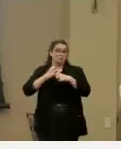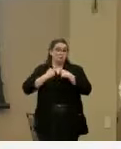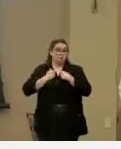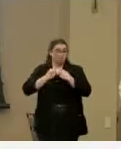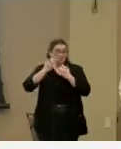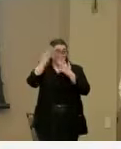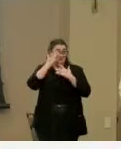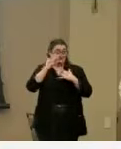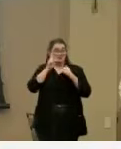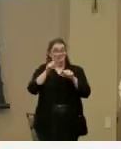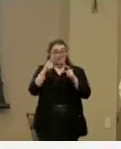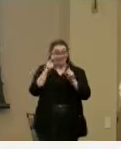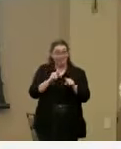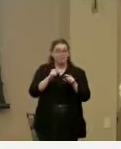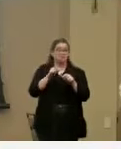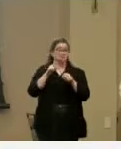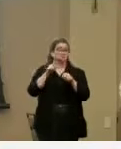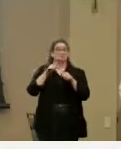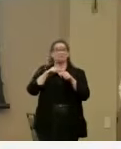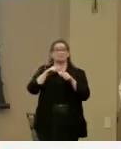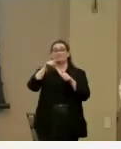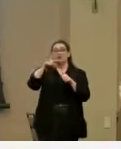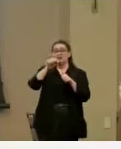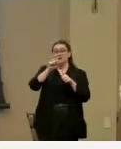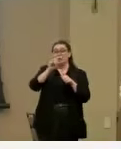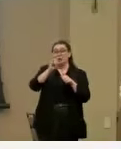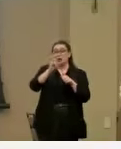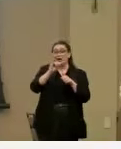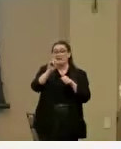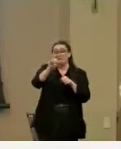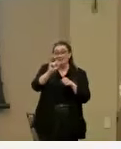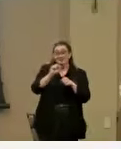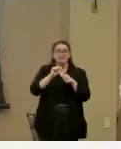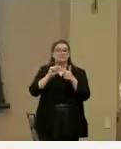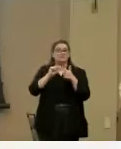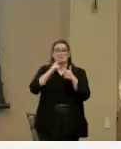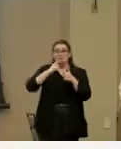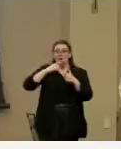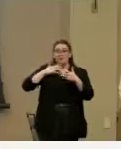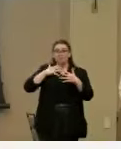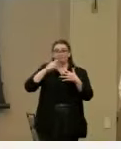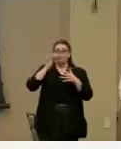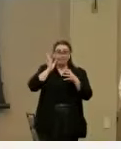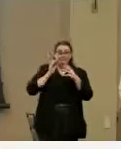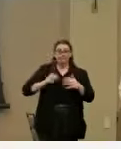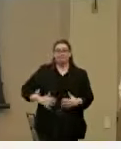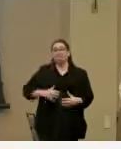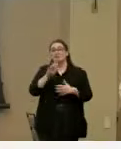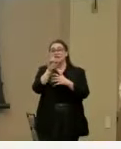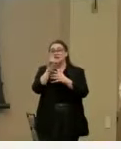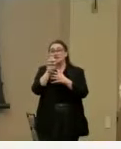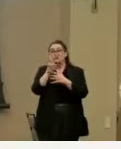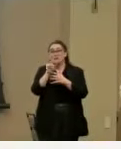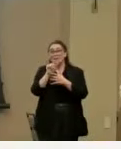conditions. Psoriasis, eczema, atopic dermatitis. That being said, your skin is